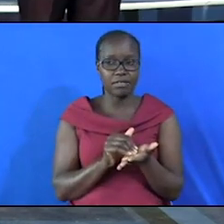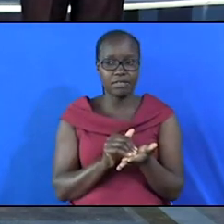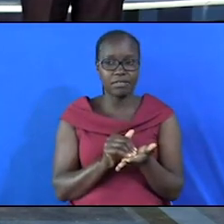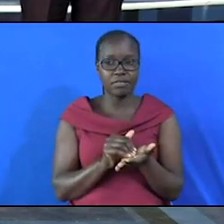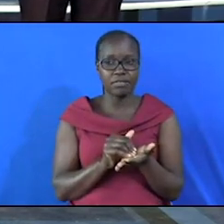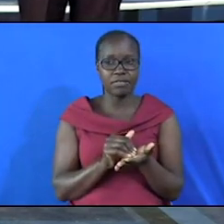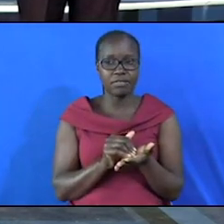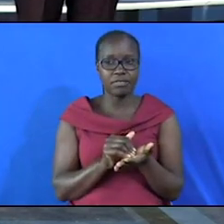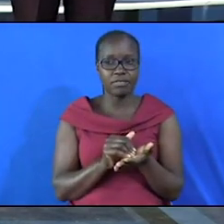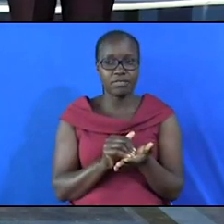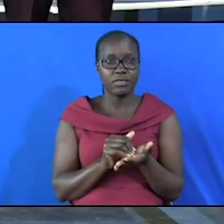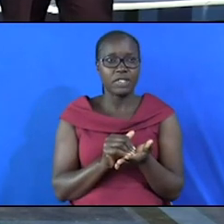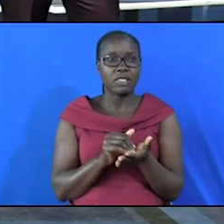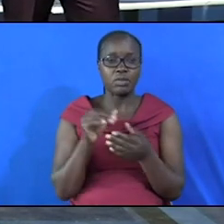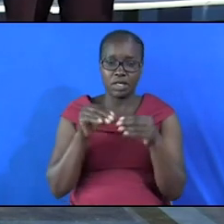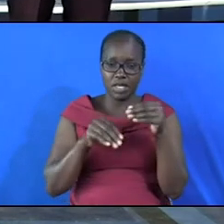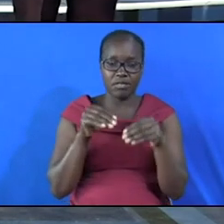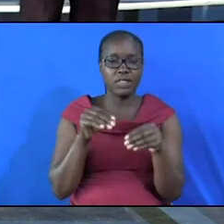David, when you look at the